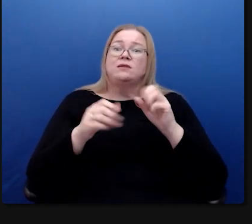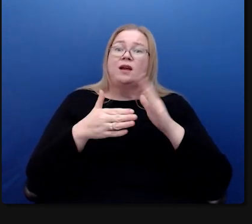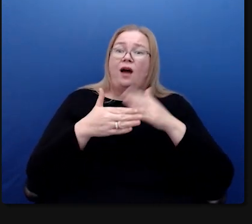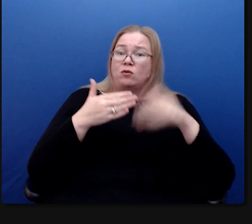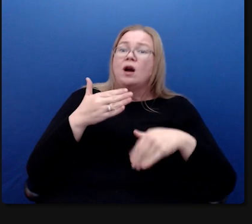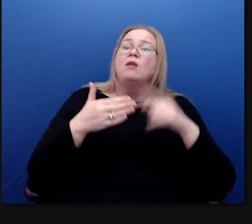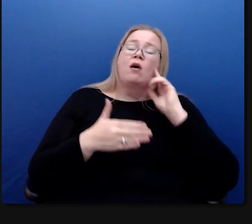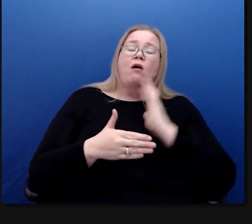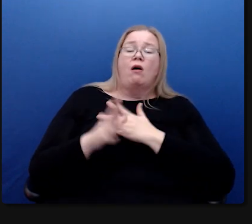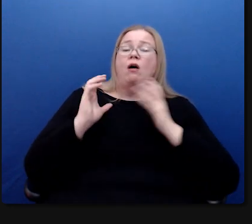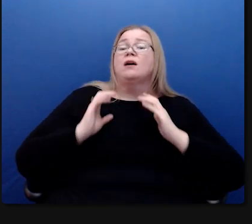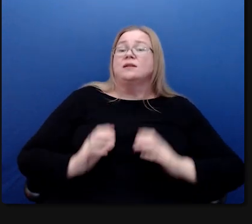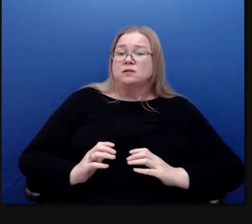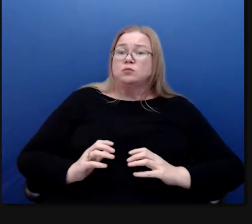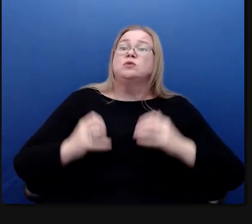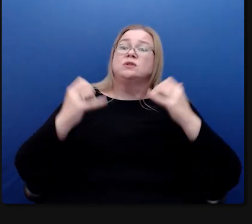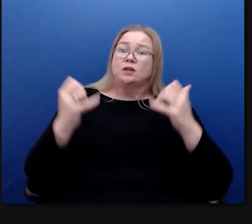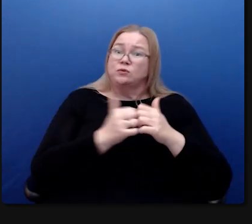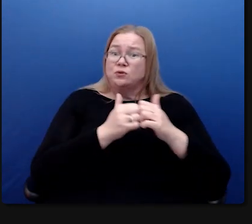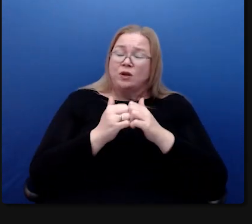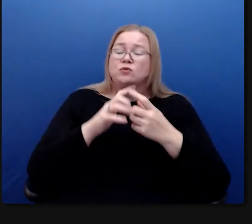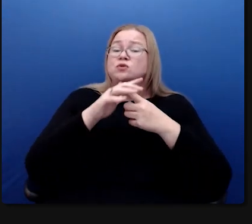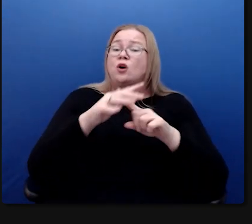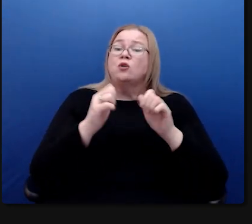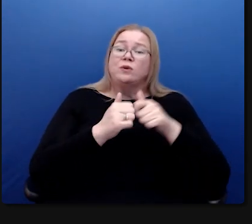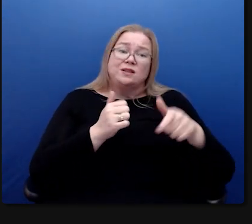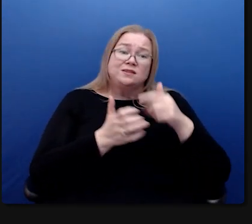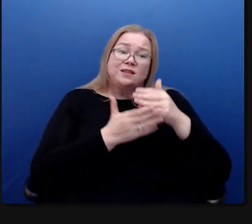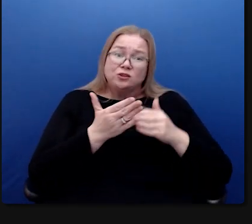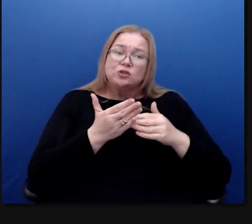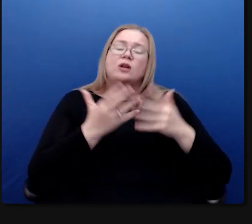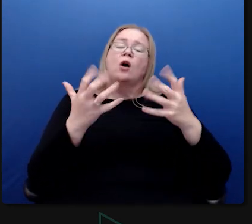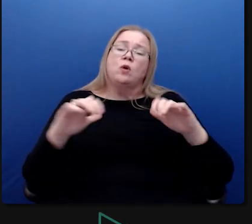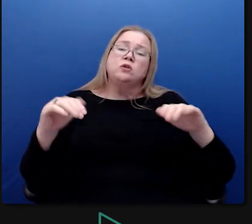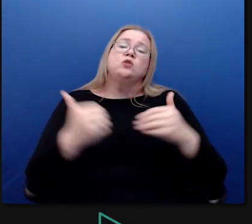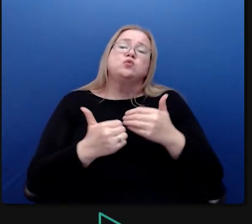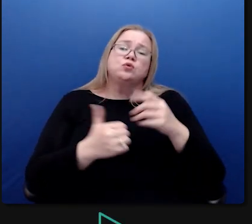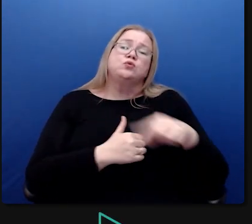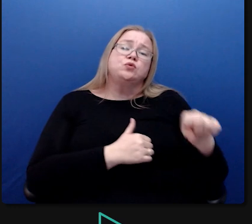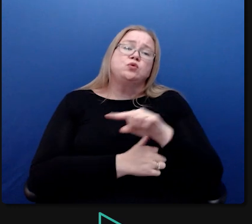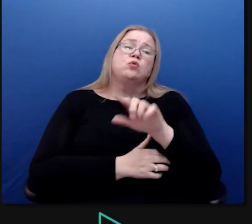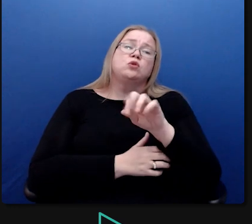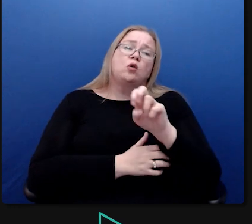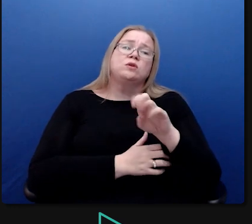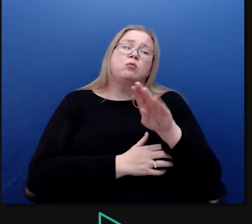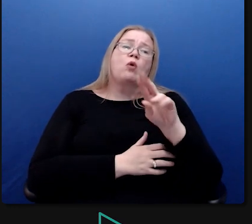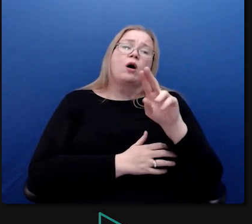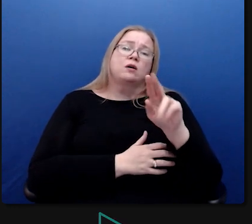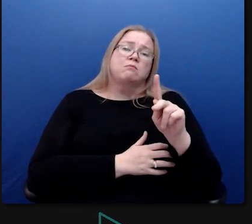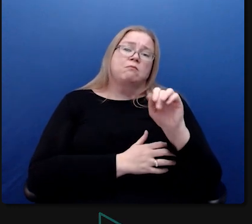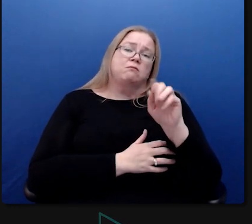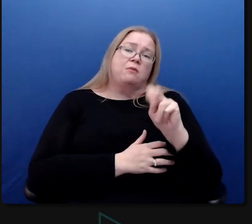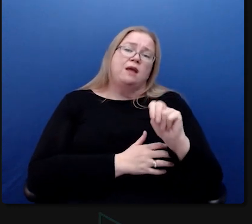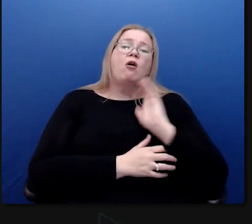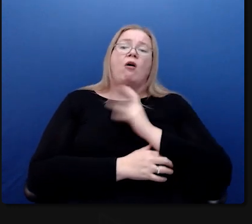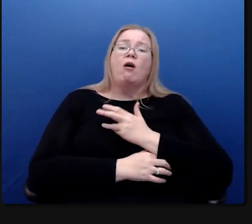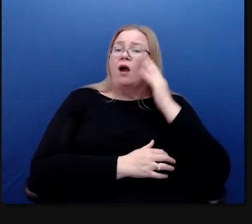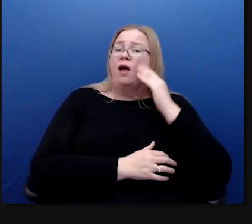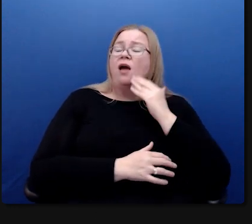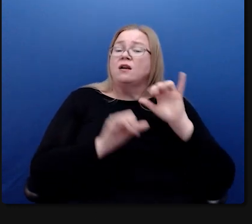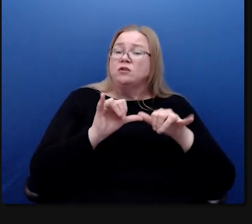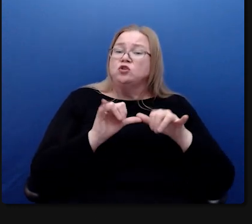a five layer framework, what we call the 5 layers of community protection. We know that